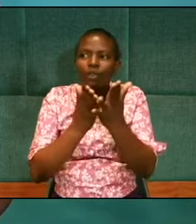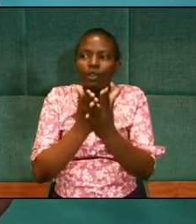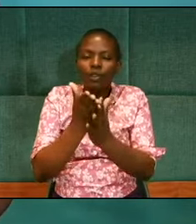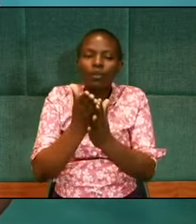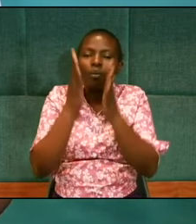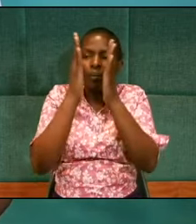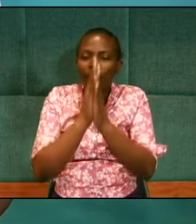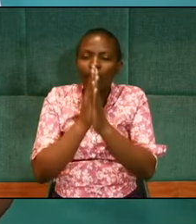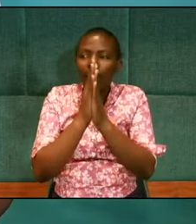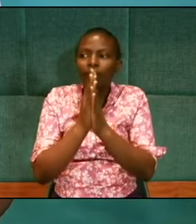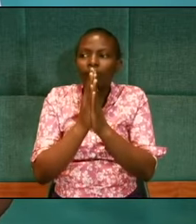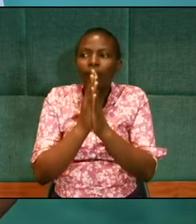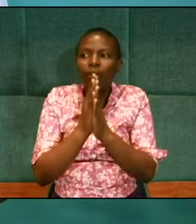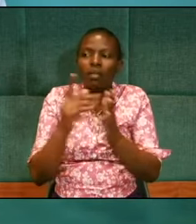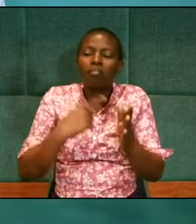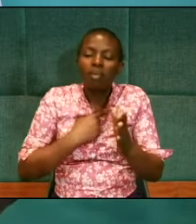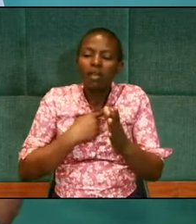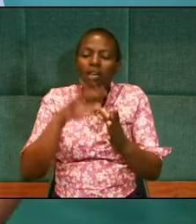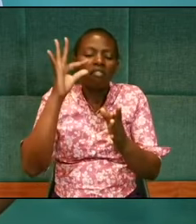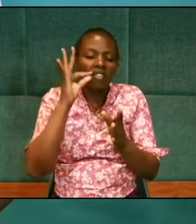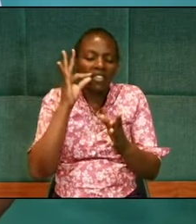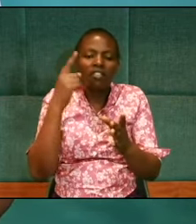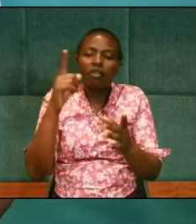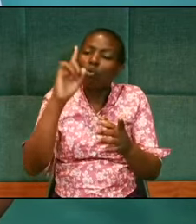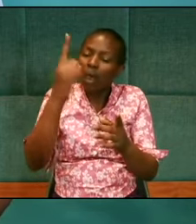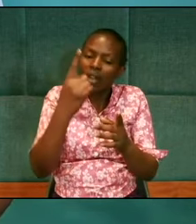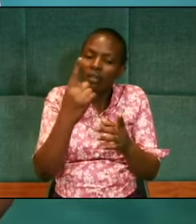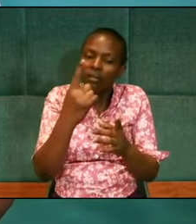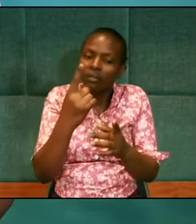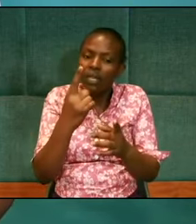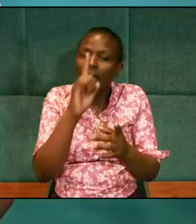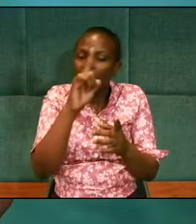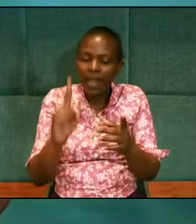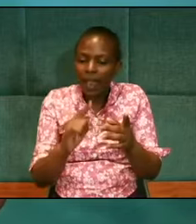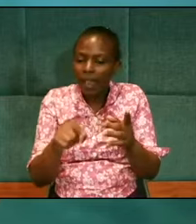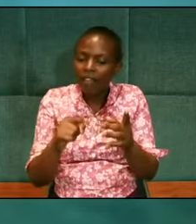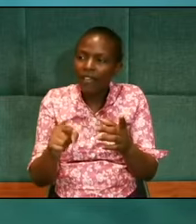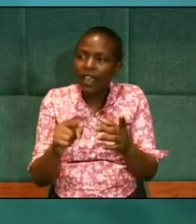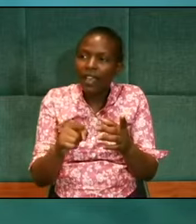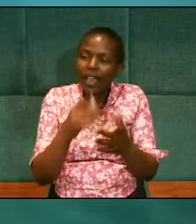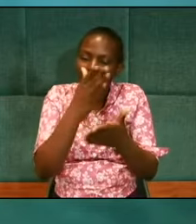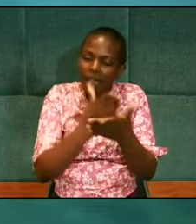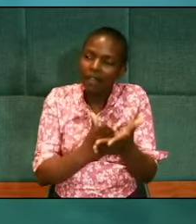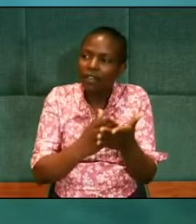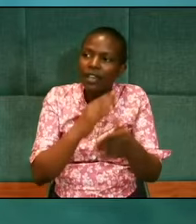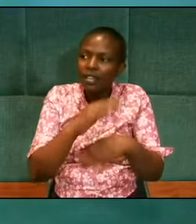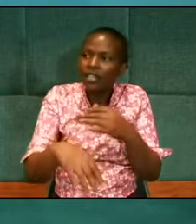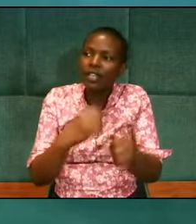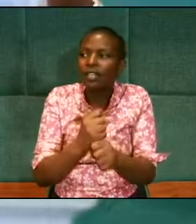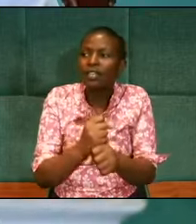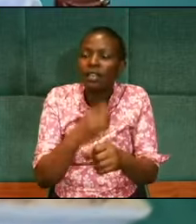I fasted 1.5 years every Saturday. I fasted. My daddy told